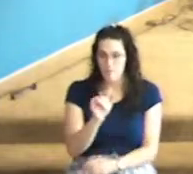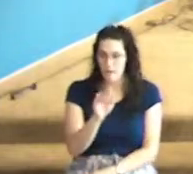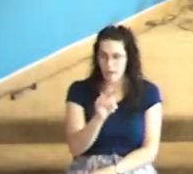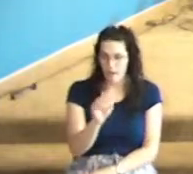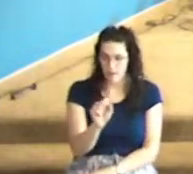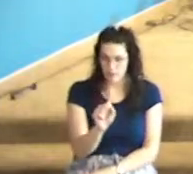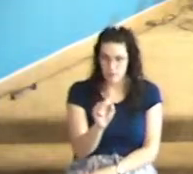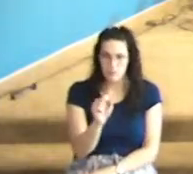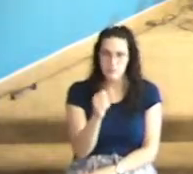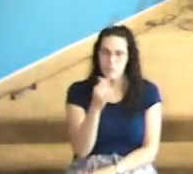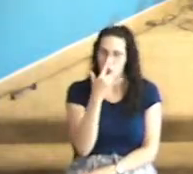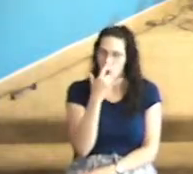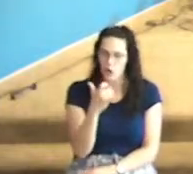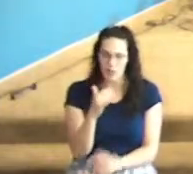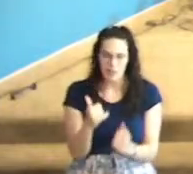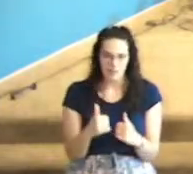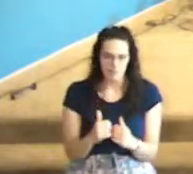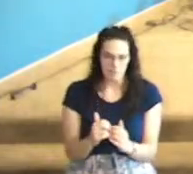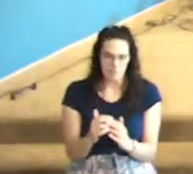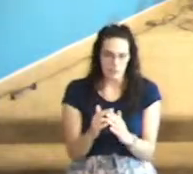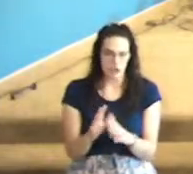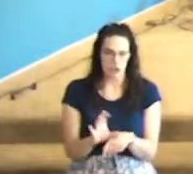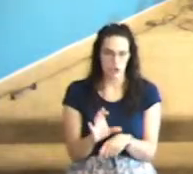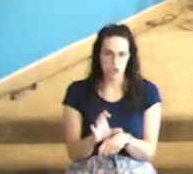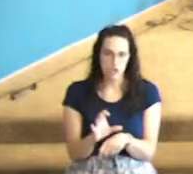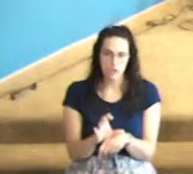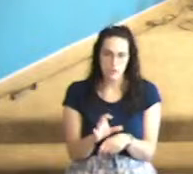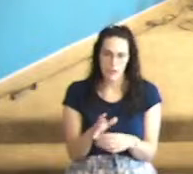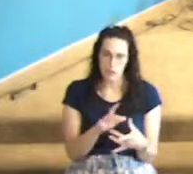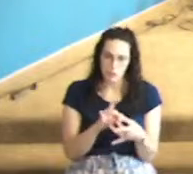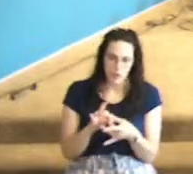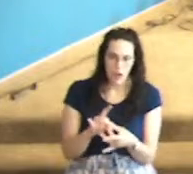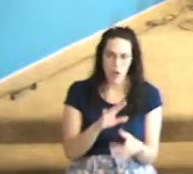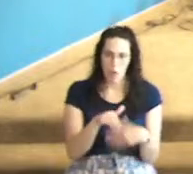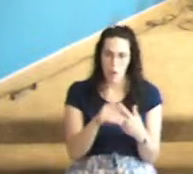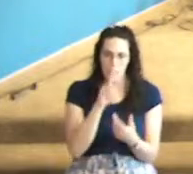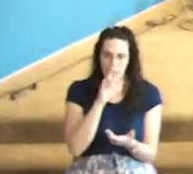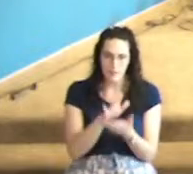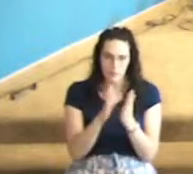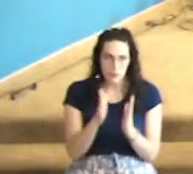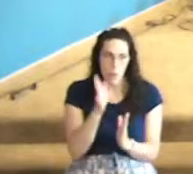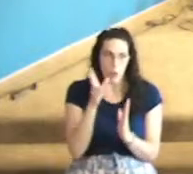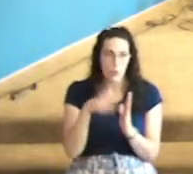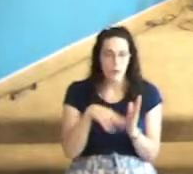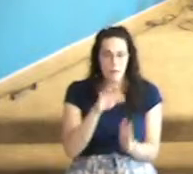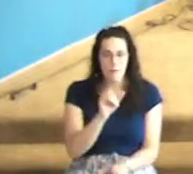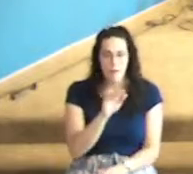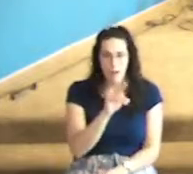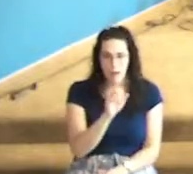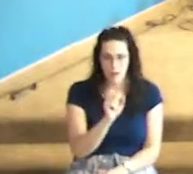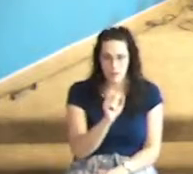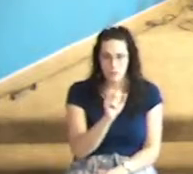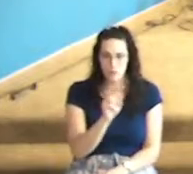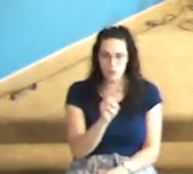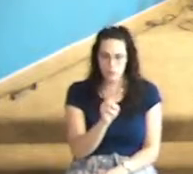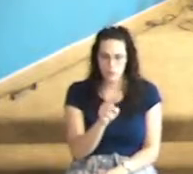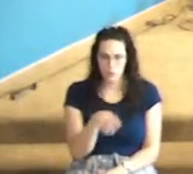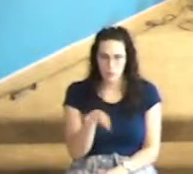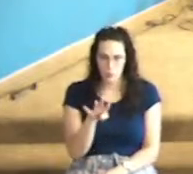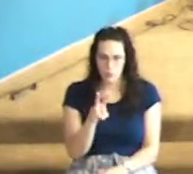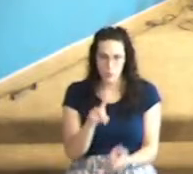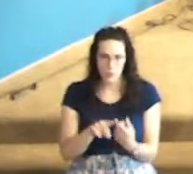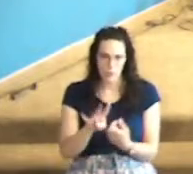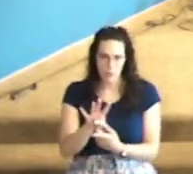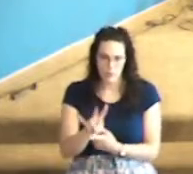early church, as they united with fellow believers. So I'll read from Acts 2, 42 through 47. It says, "They